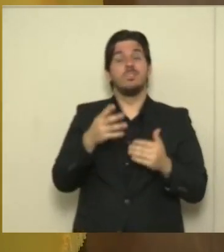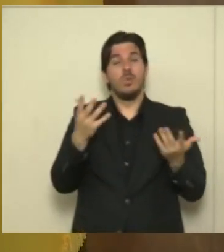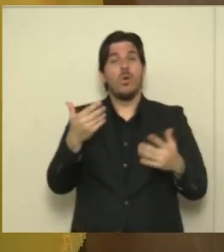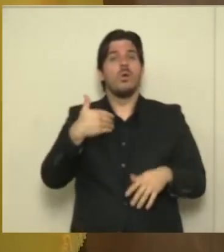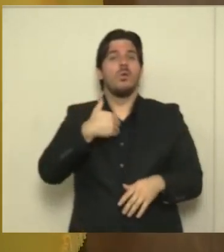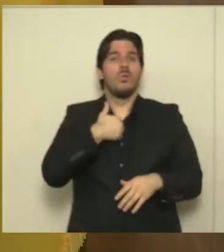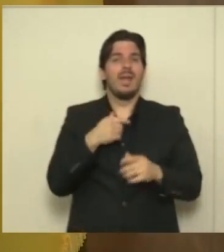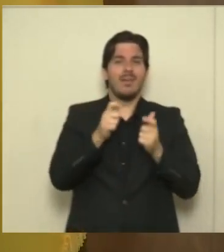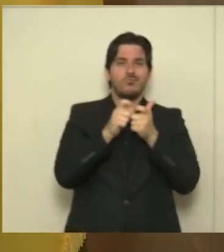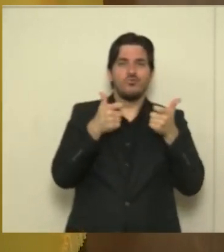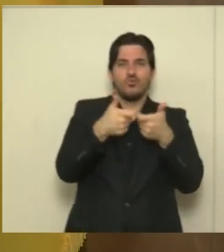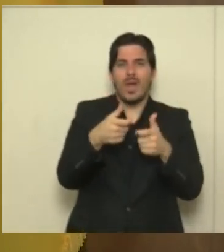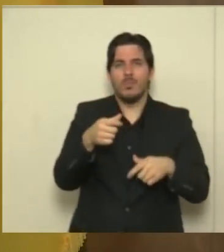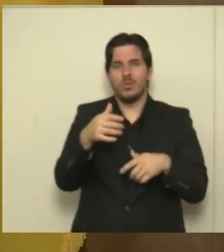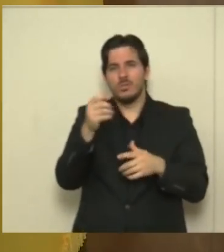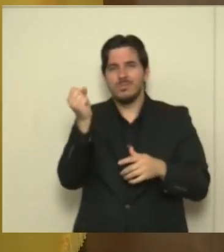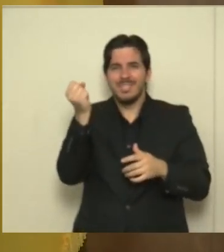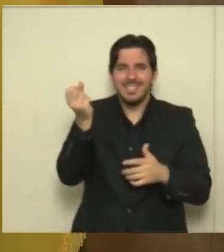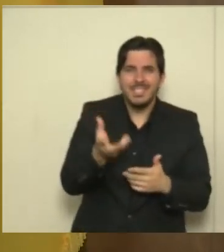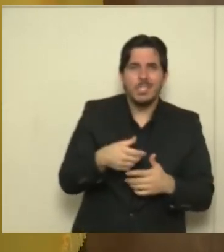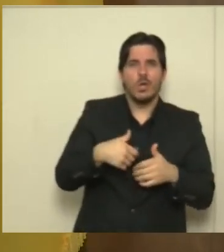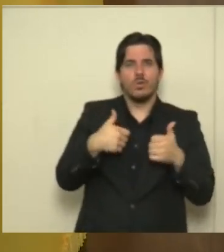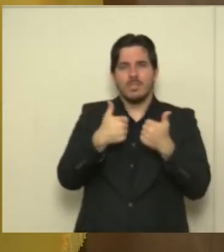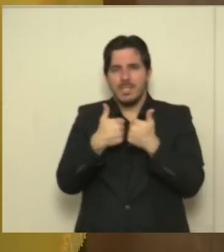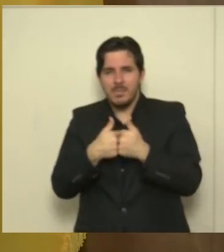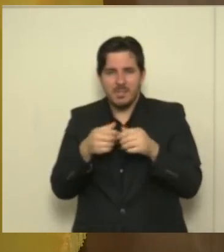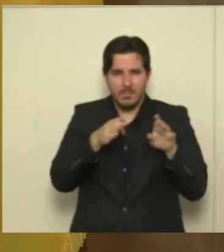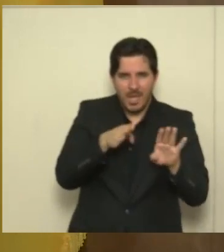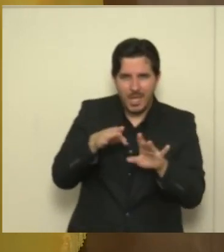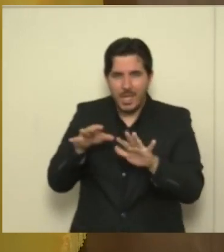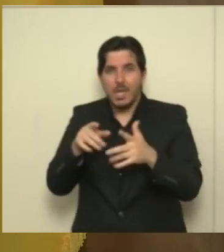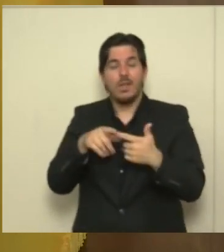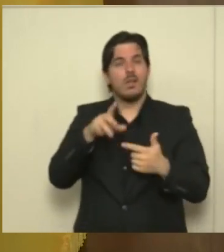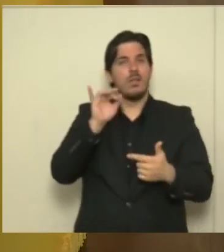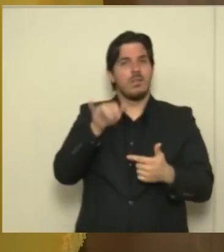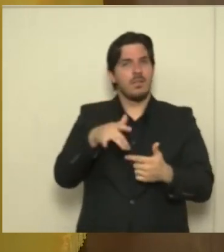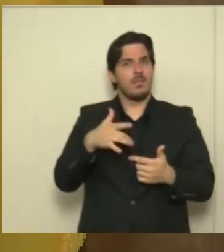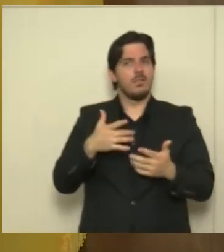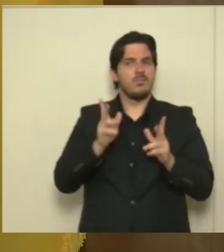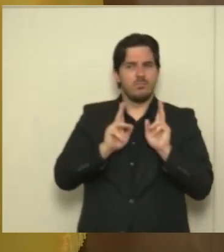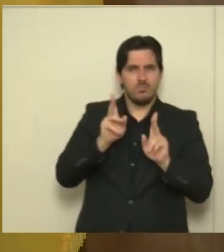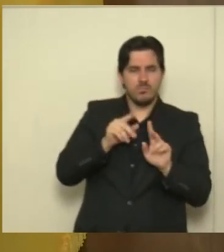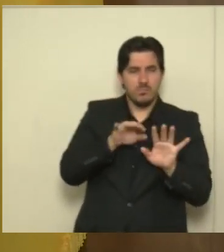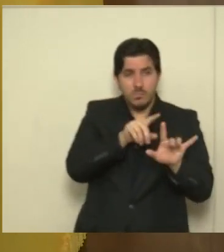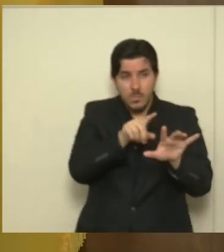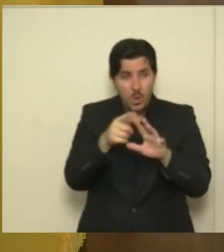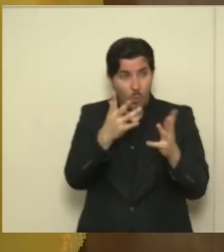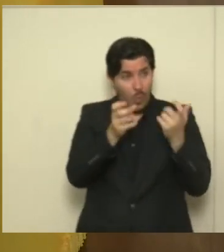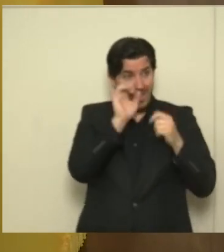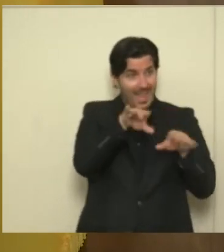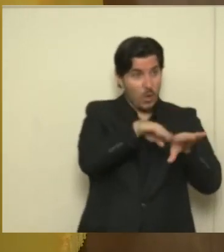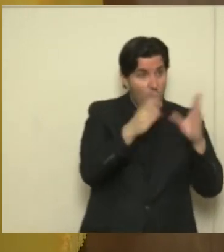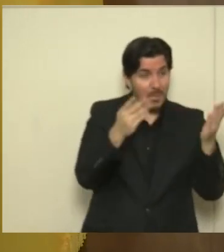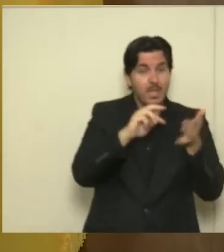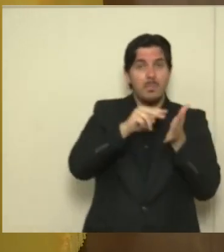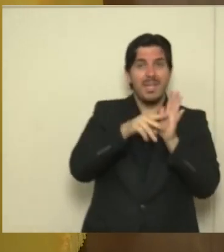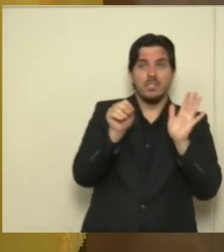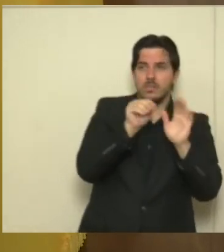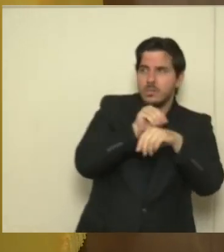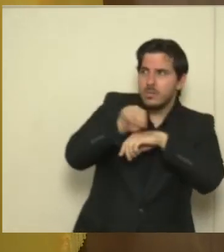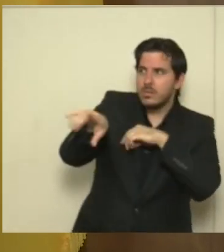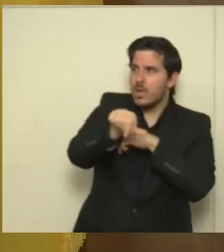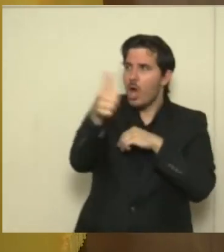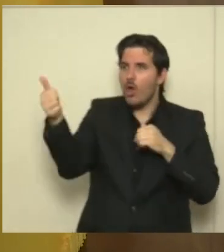you know, that creates a real sense of urgency by everyone else, and I understand that, I do. And I